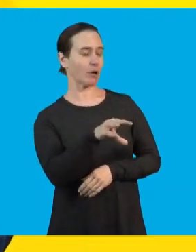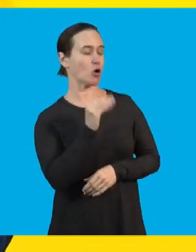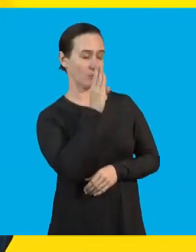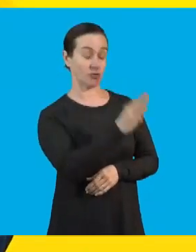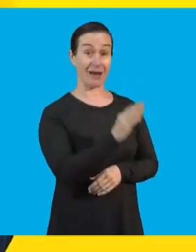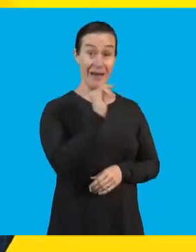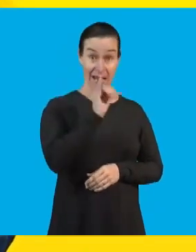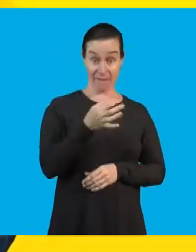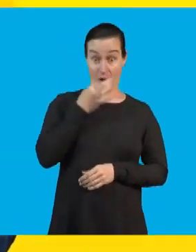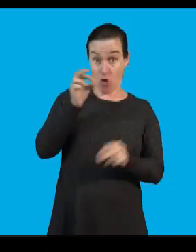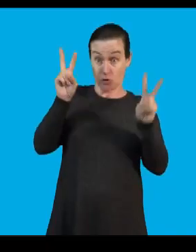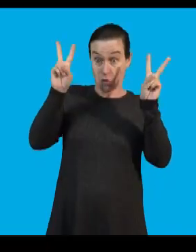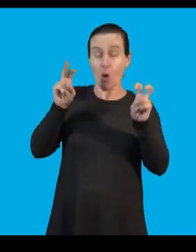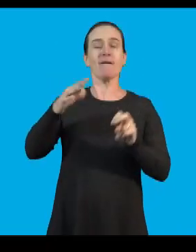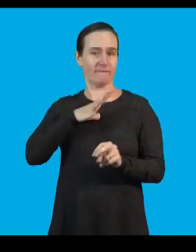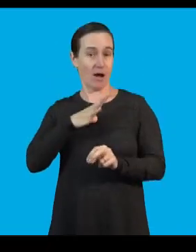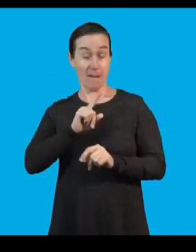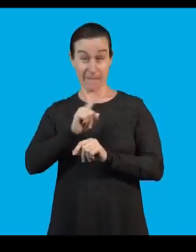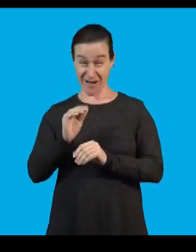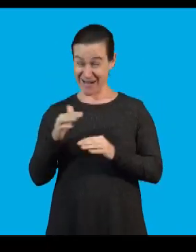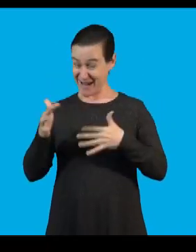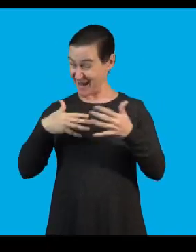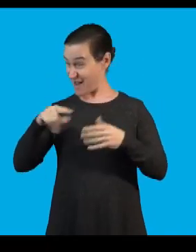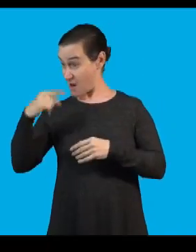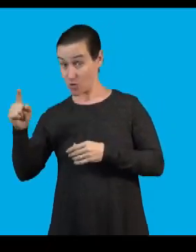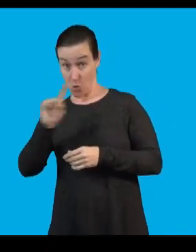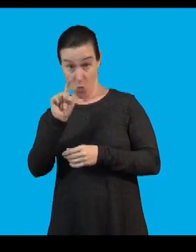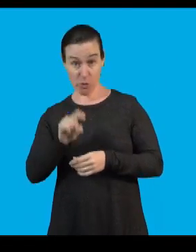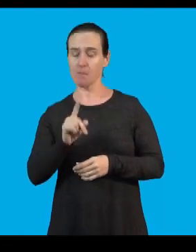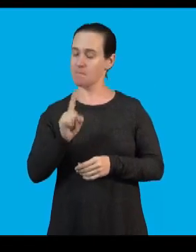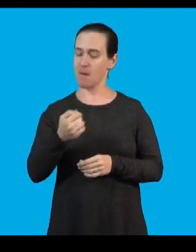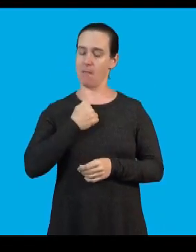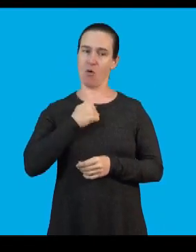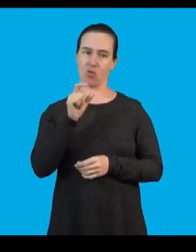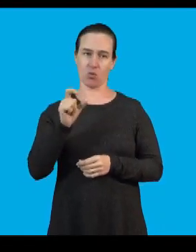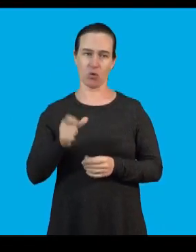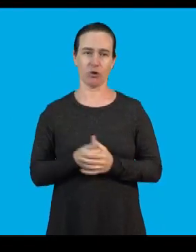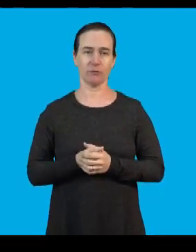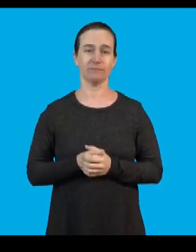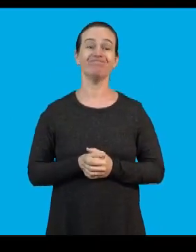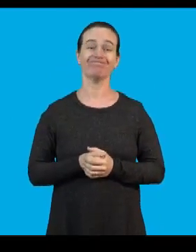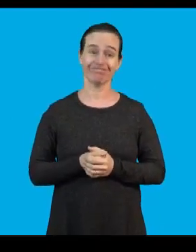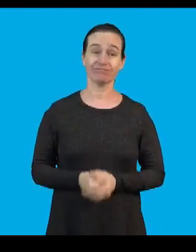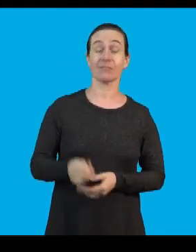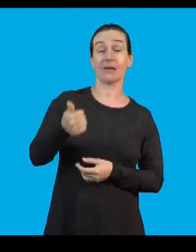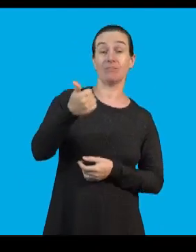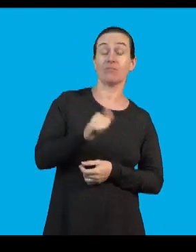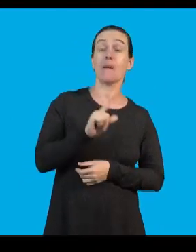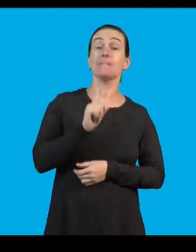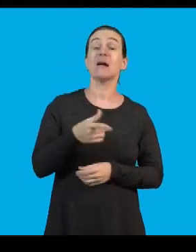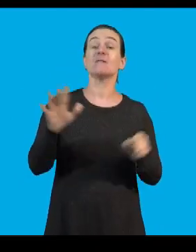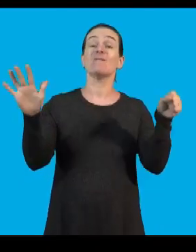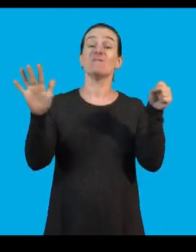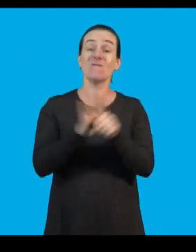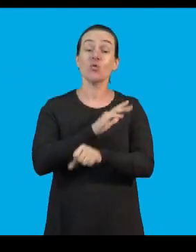from the text. Answer questions in your own words as far as possible, and this is important, using